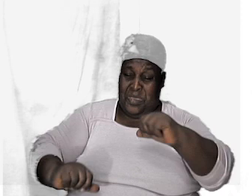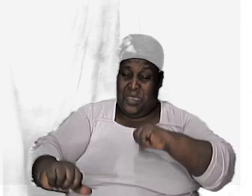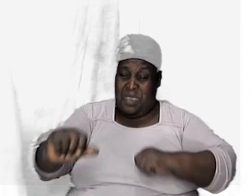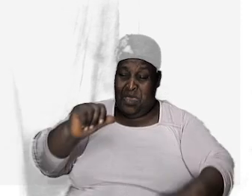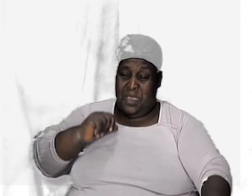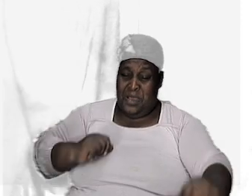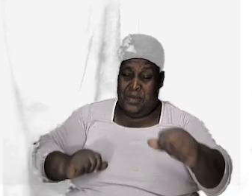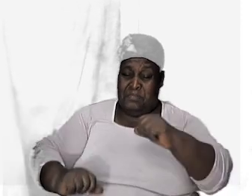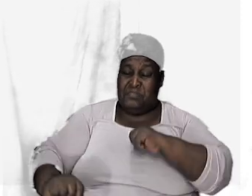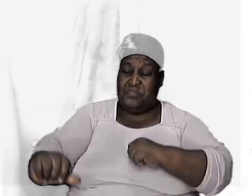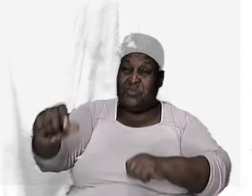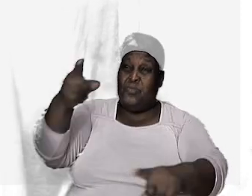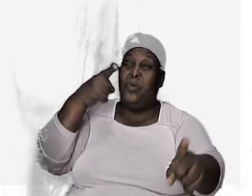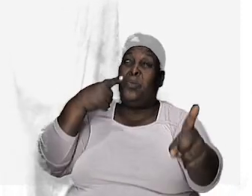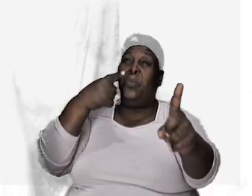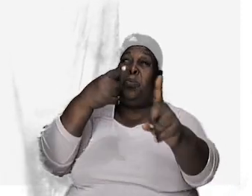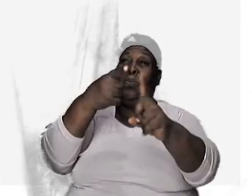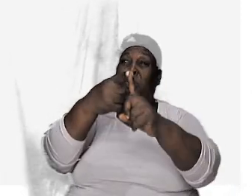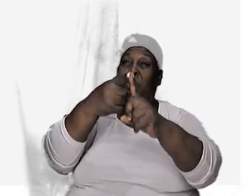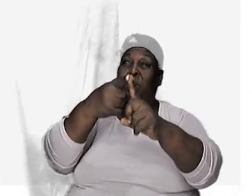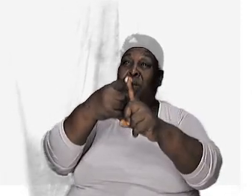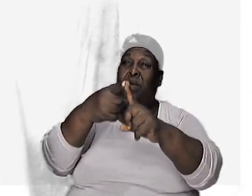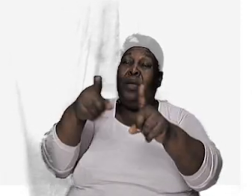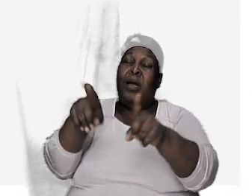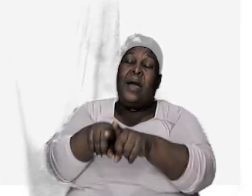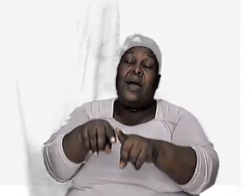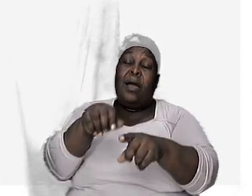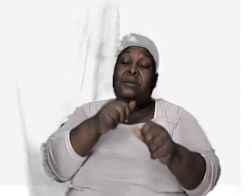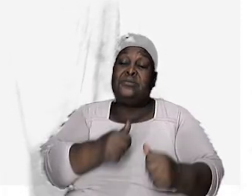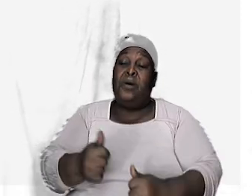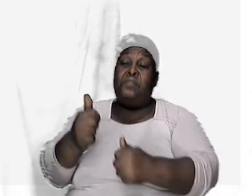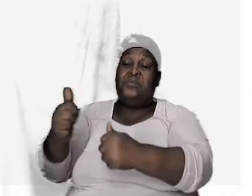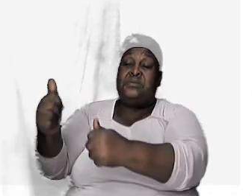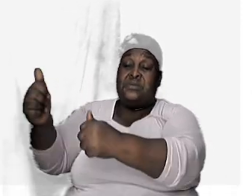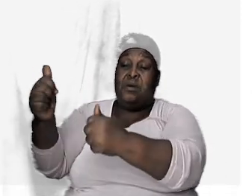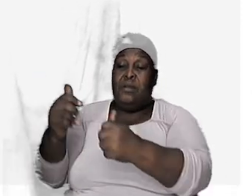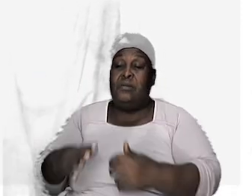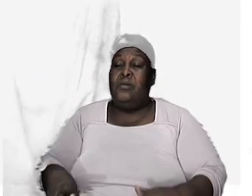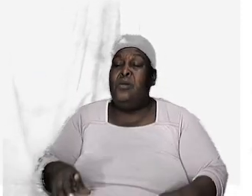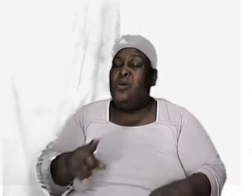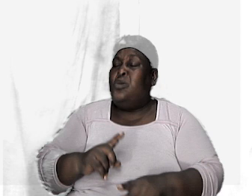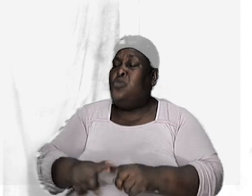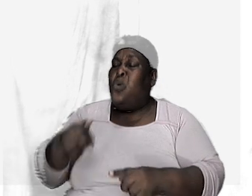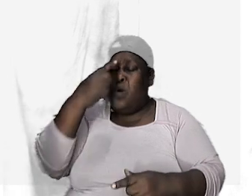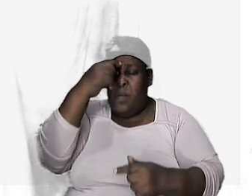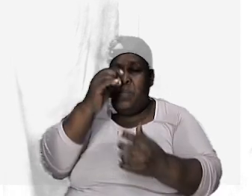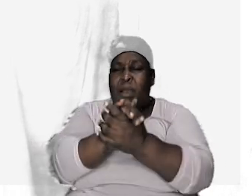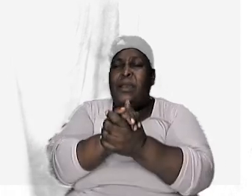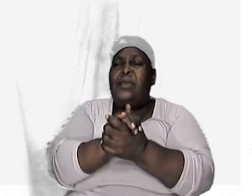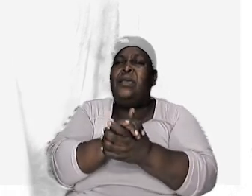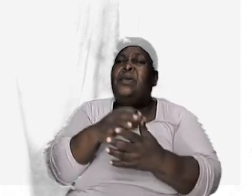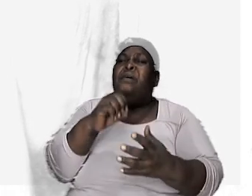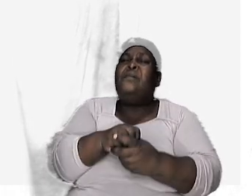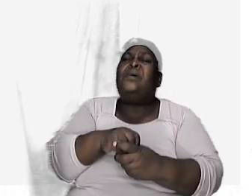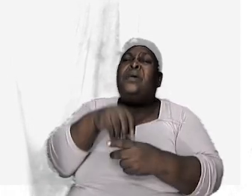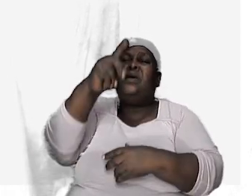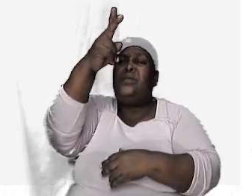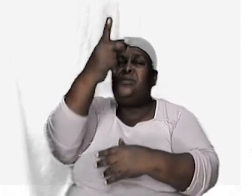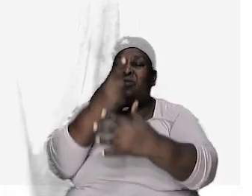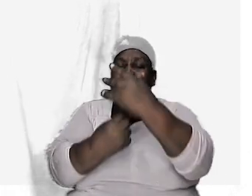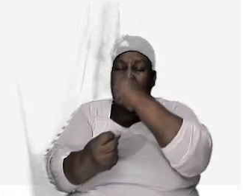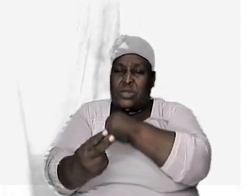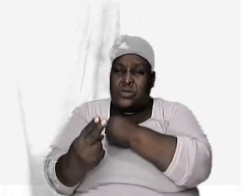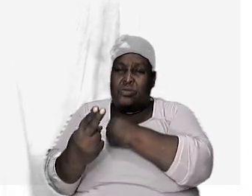particular aim. That is why, as apostolics, we really can't believe in a Trinity. Because truth be told, if you're going to